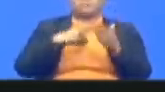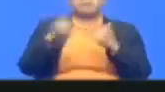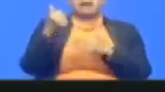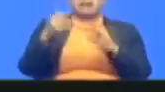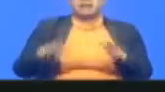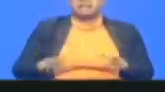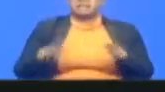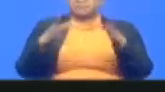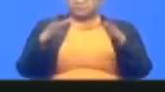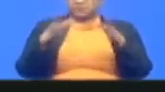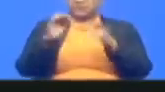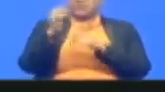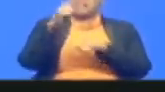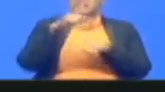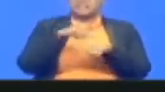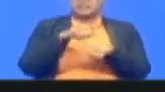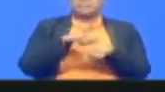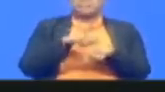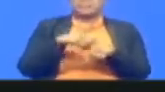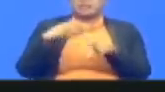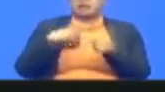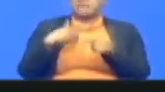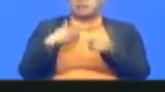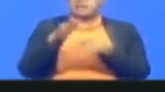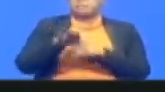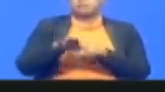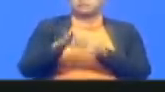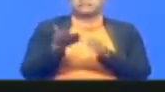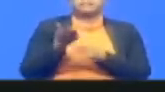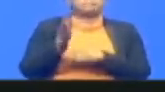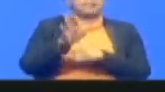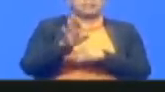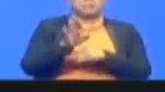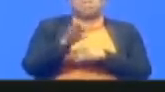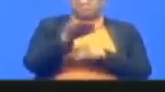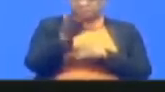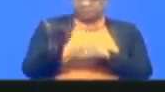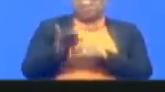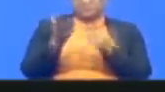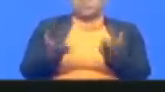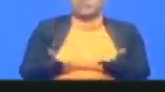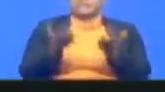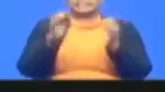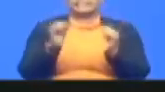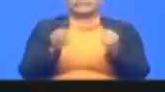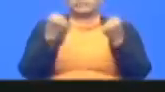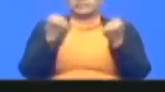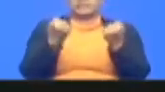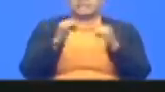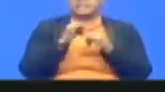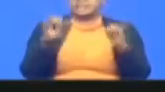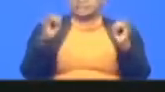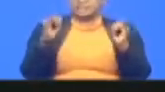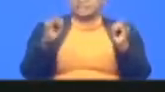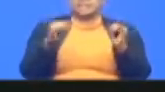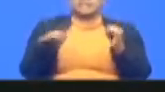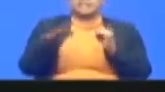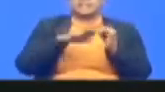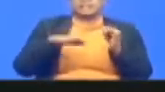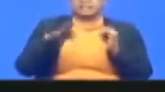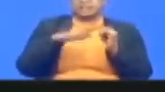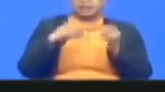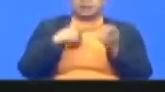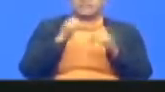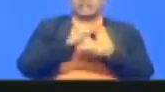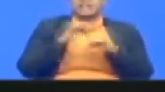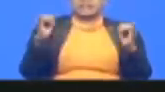for the first time, part with a refundable deposit. The regulations are geared at enhancing safety and integrity in the industry, promoting cleaner fuel